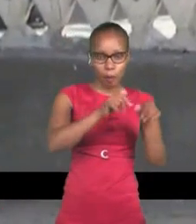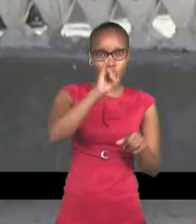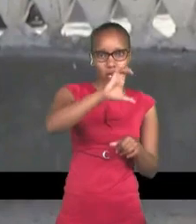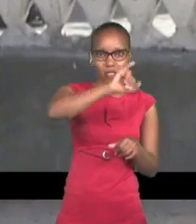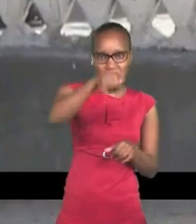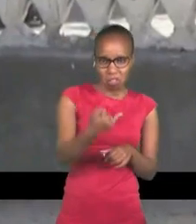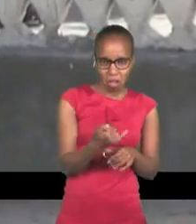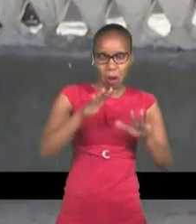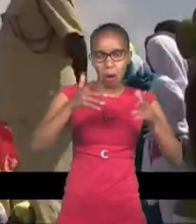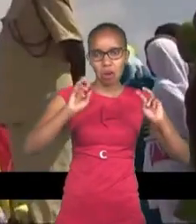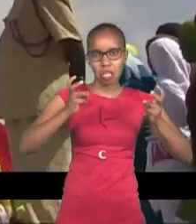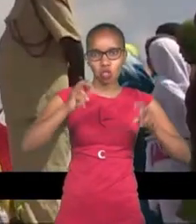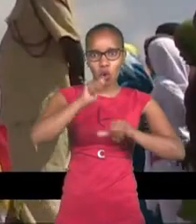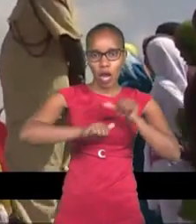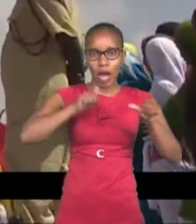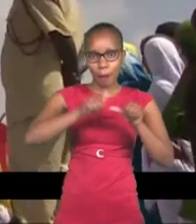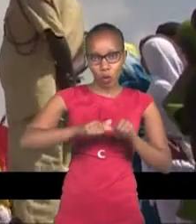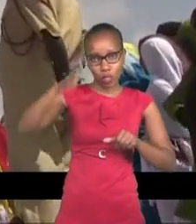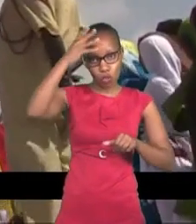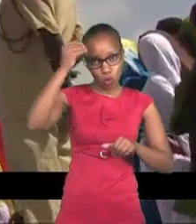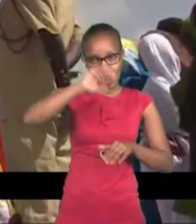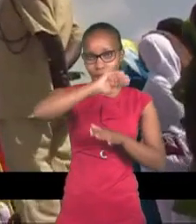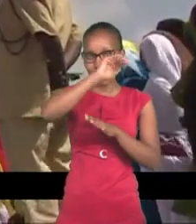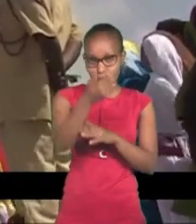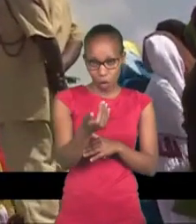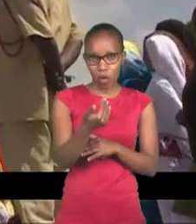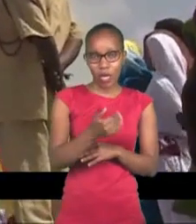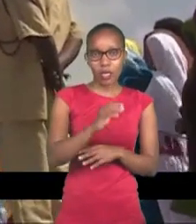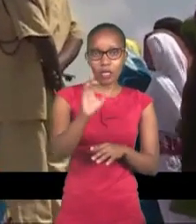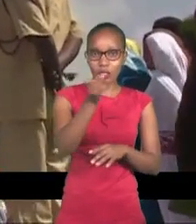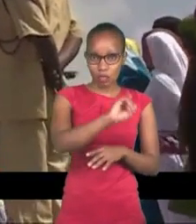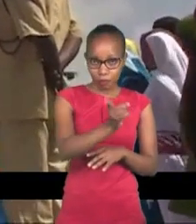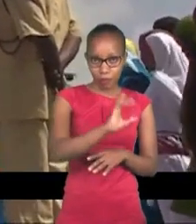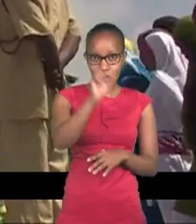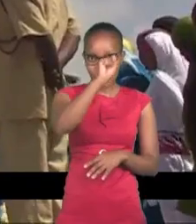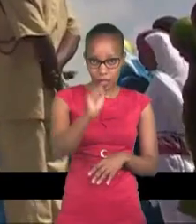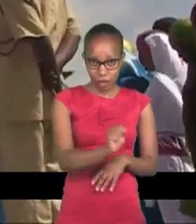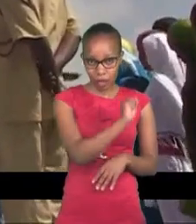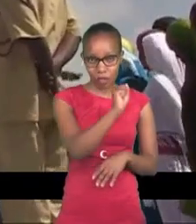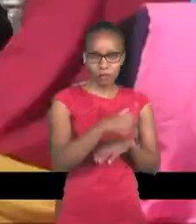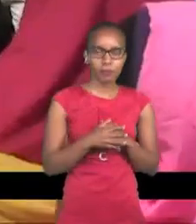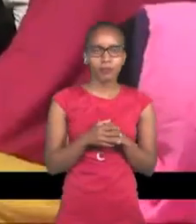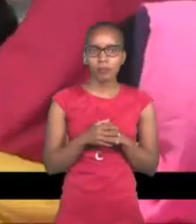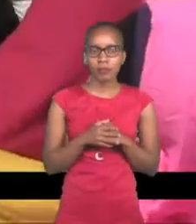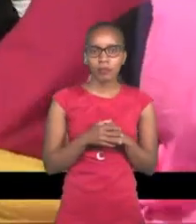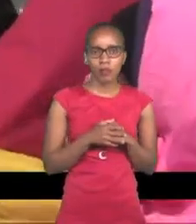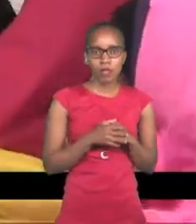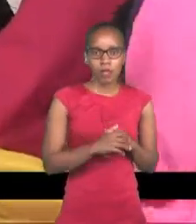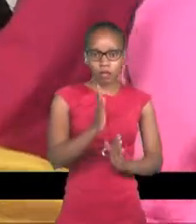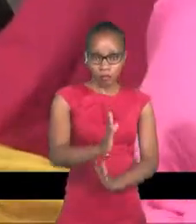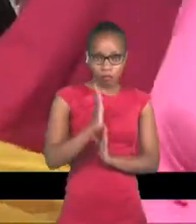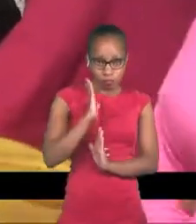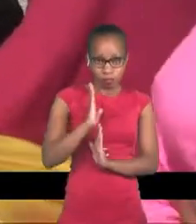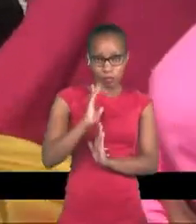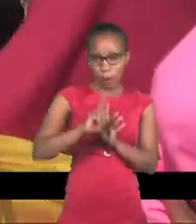another issue like that of fugitive Jubaland Security Minister Abdi Rashid Hassan Abdi Nur Janan. Janan is said to have fled jail